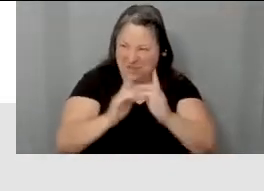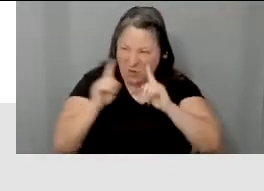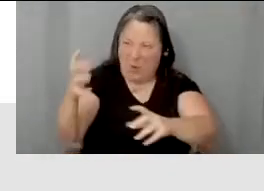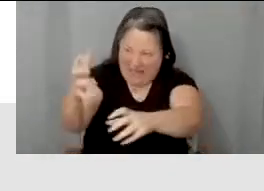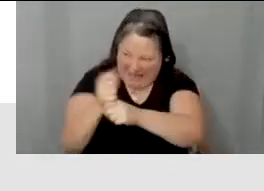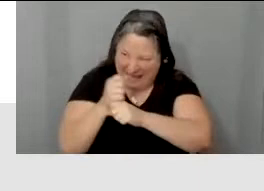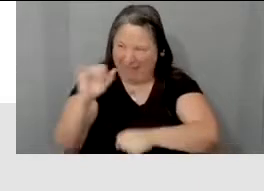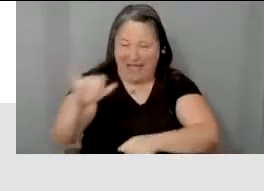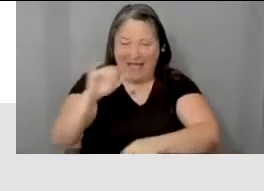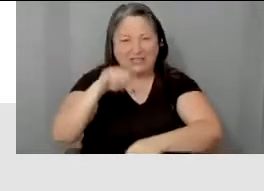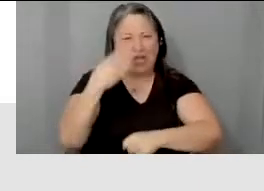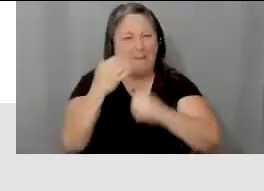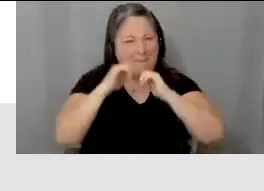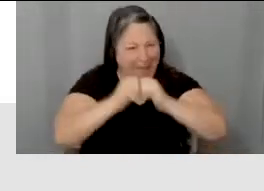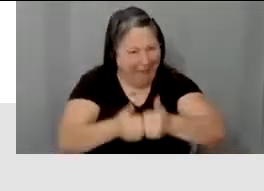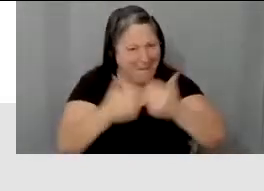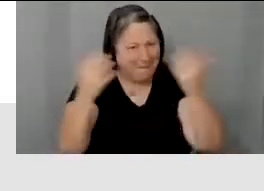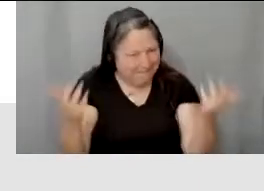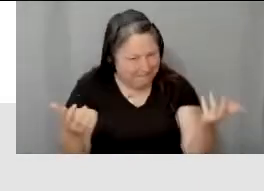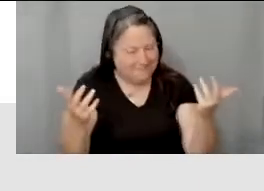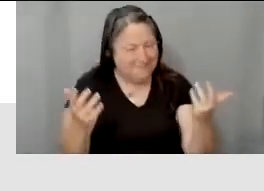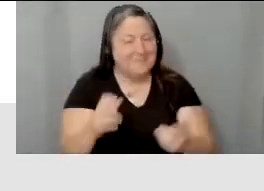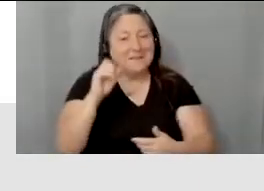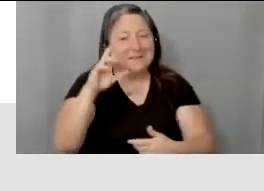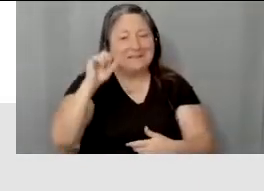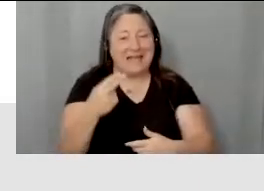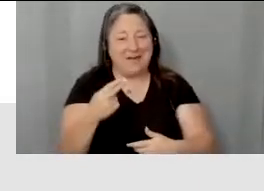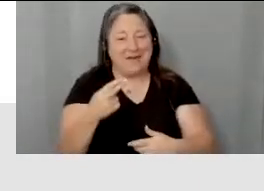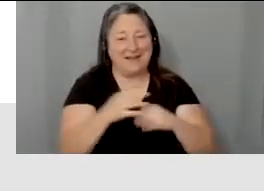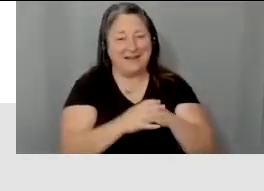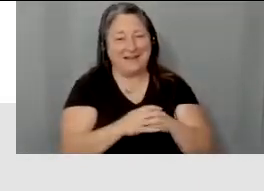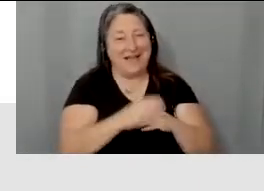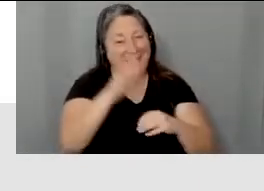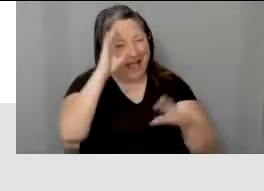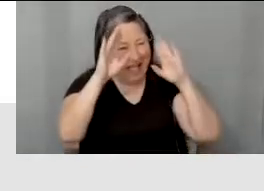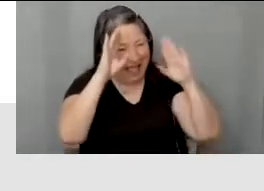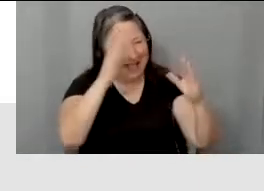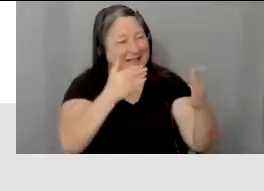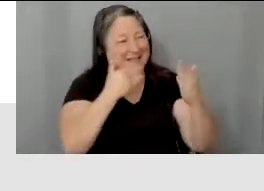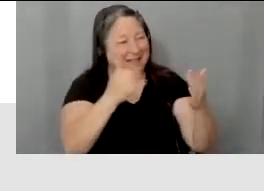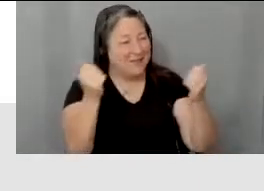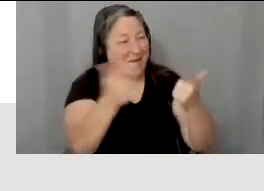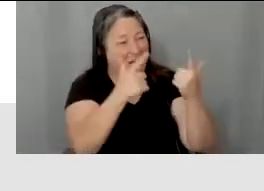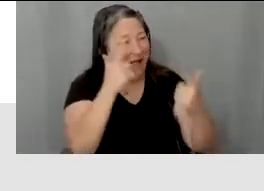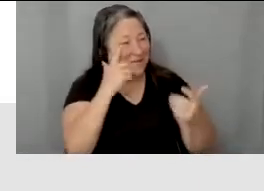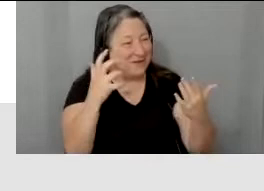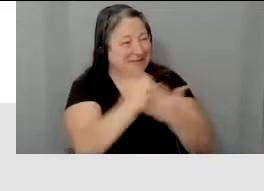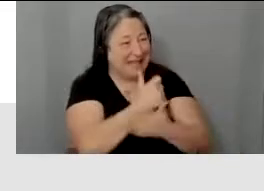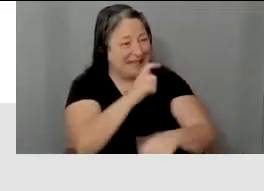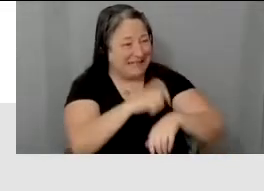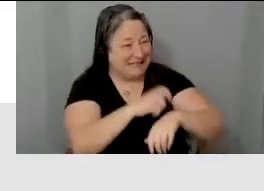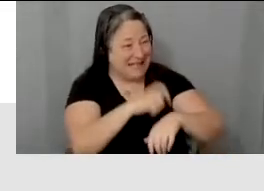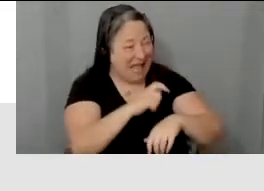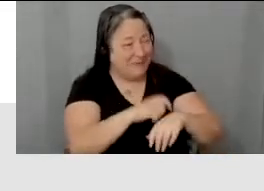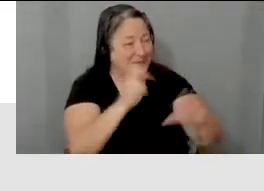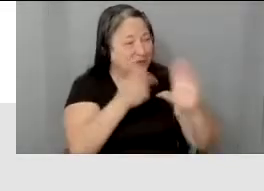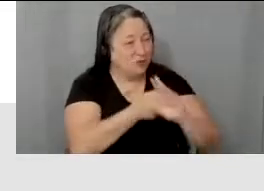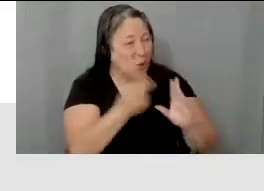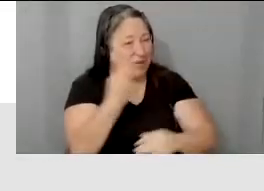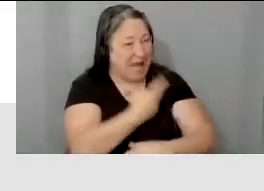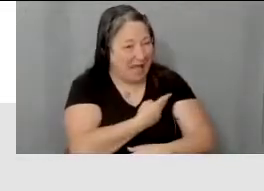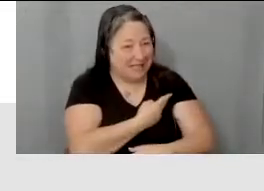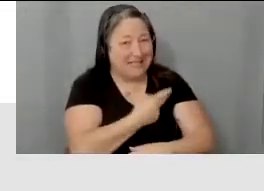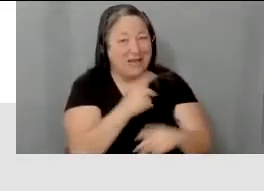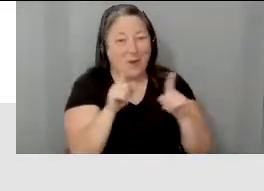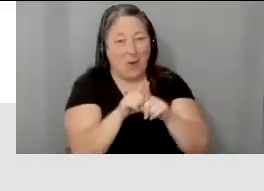So, Sarah, take it away. Hi, I just want to thank all of you for taking the time to come and join us. And